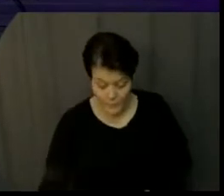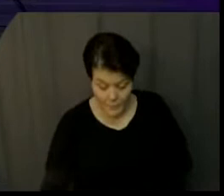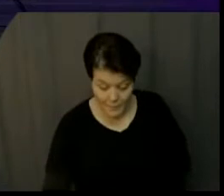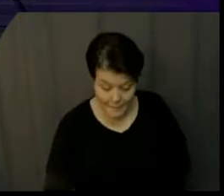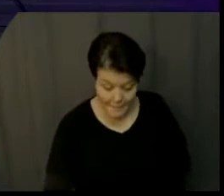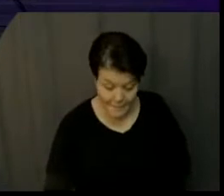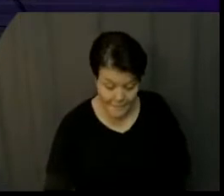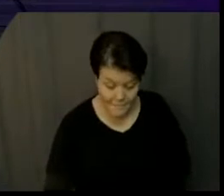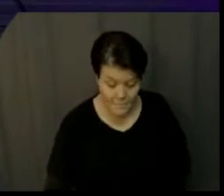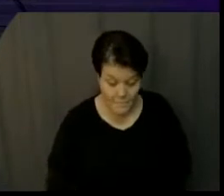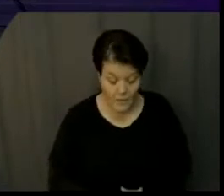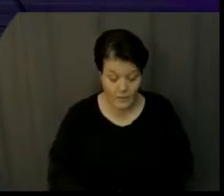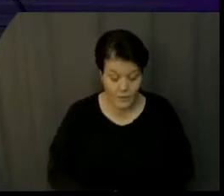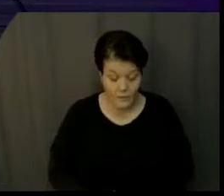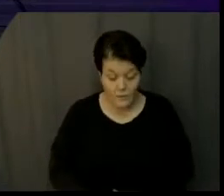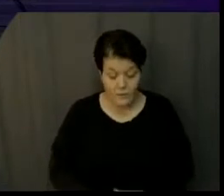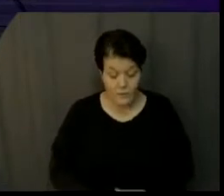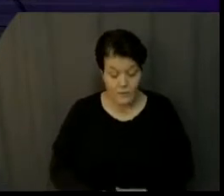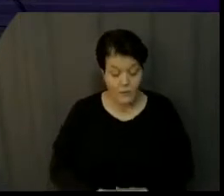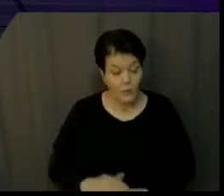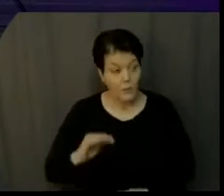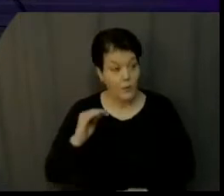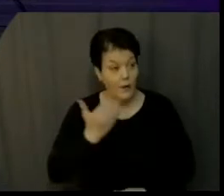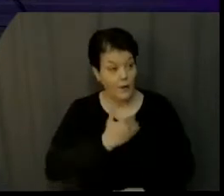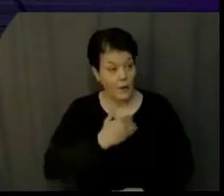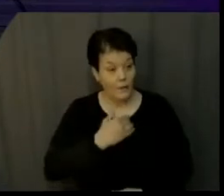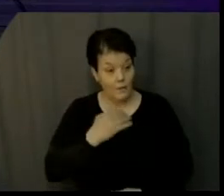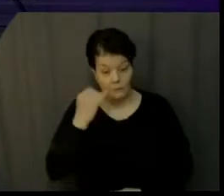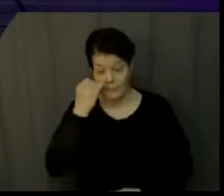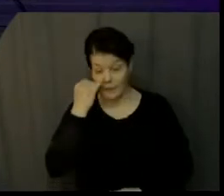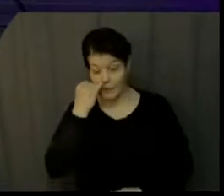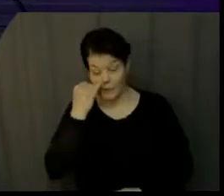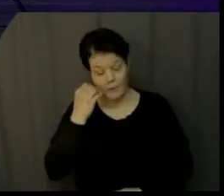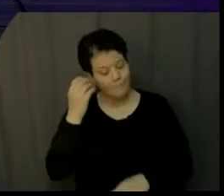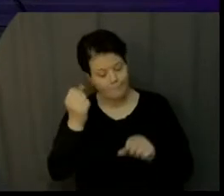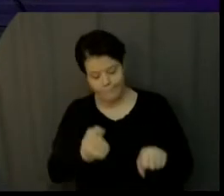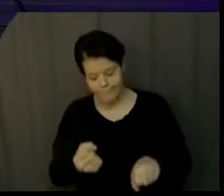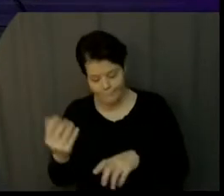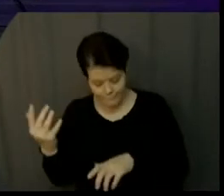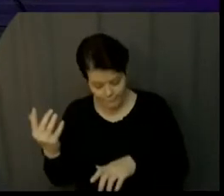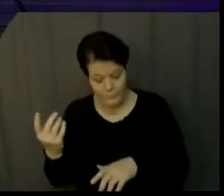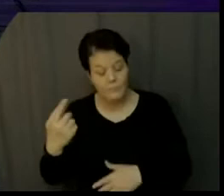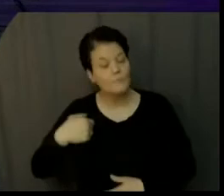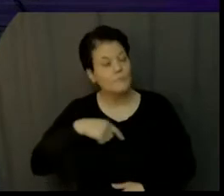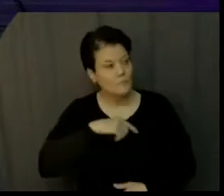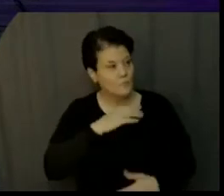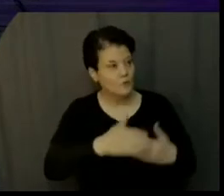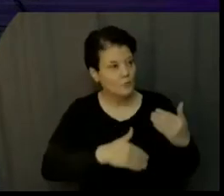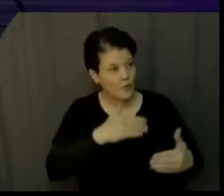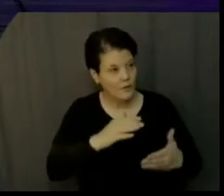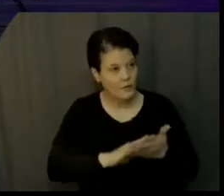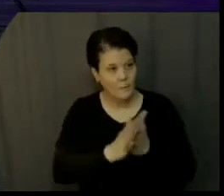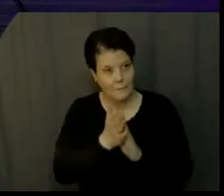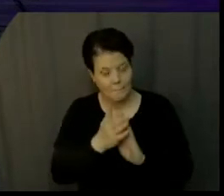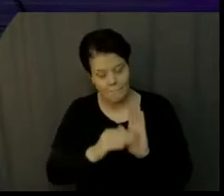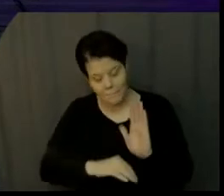basic things about Christ again and again, and let us go on instead and become mature in our